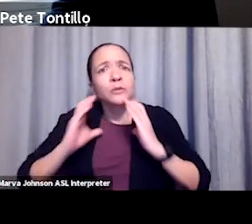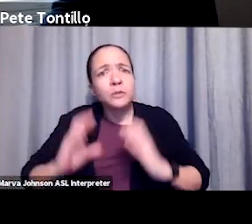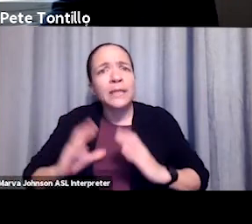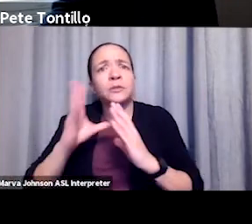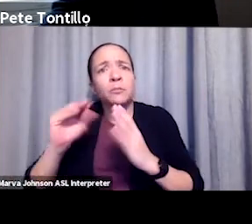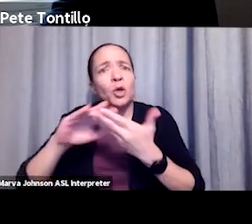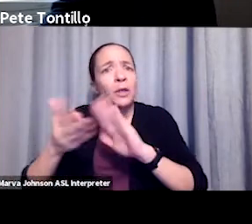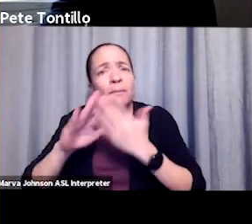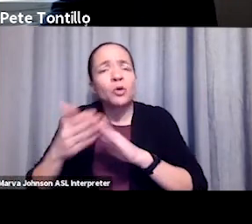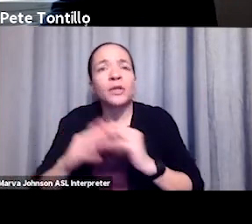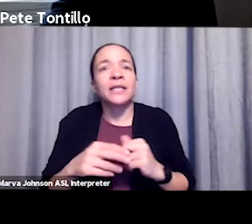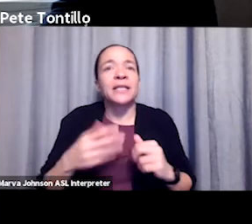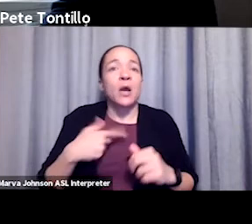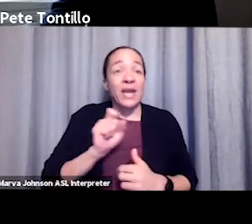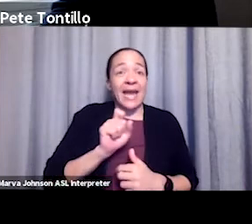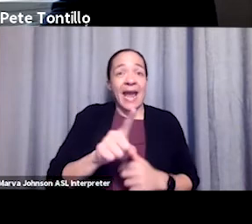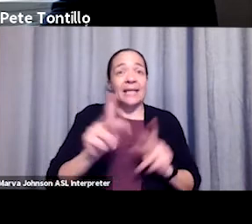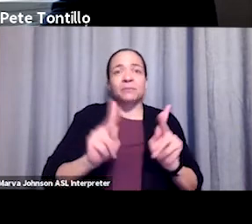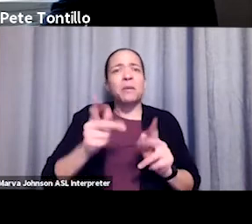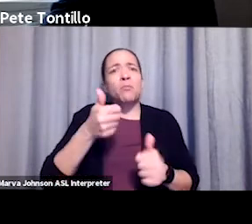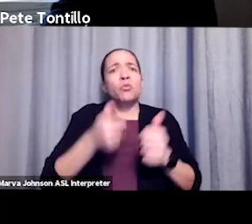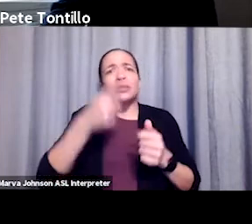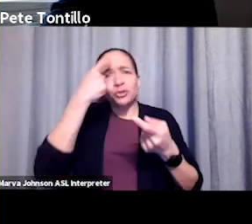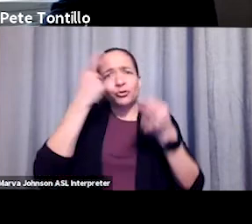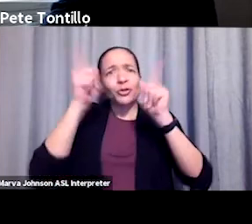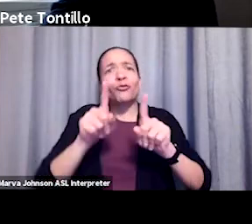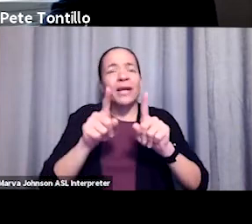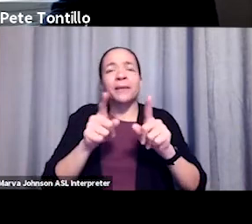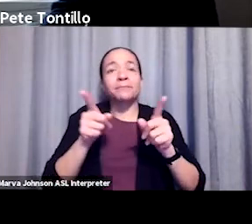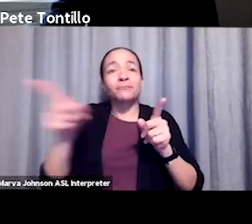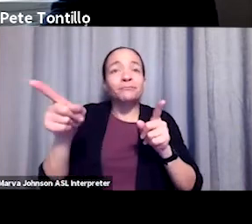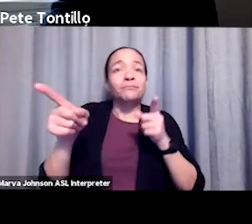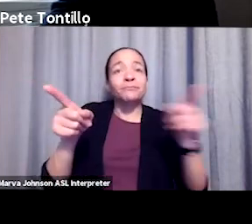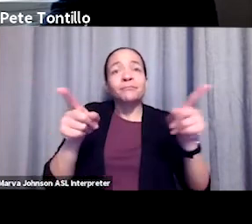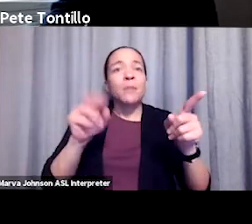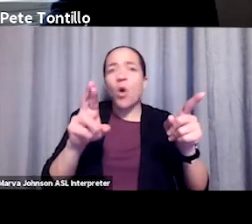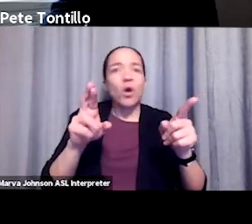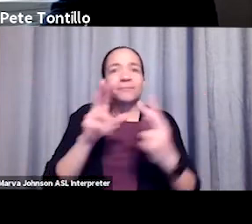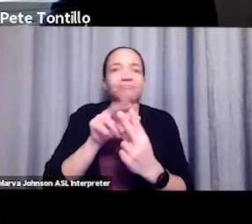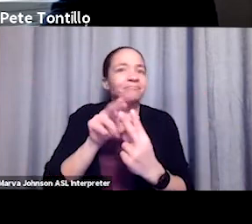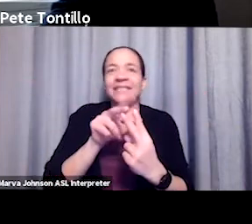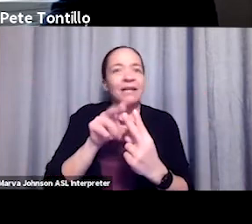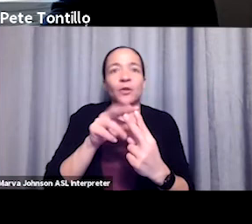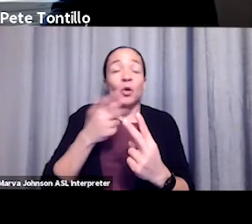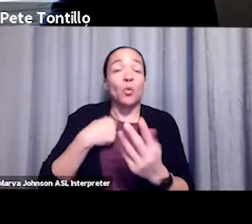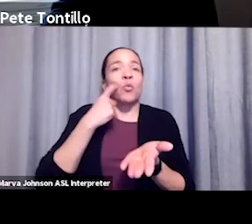them to choose which they agree with more, the one on the left, the one on the right, or neither. And what we found on this issue, but also many others, is that